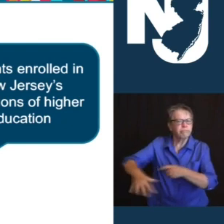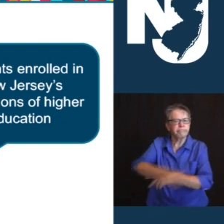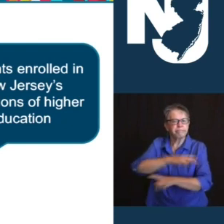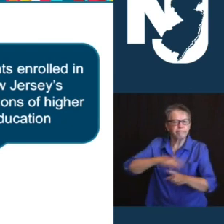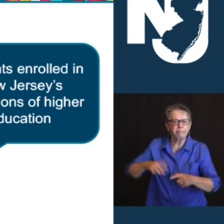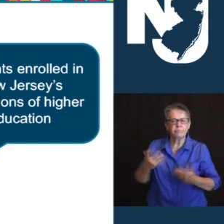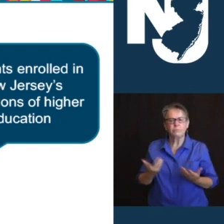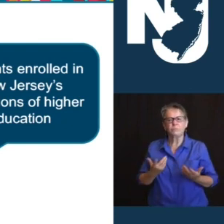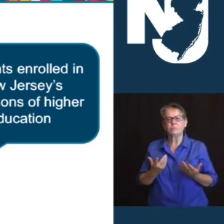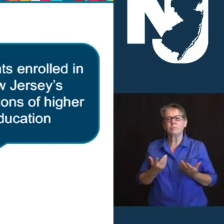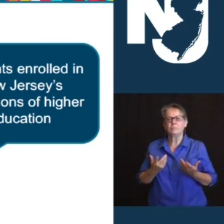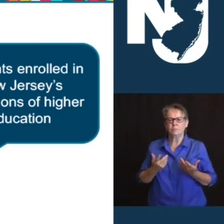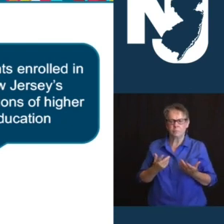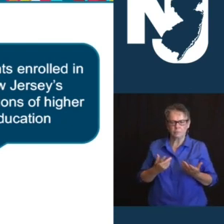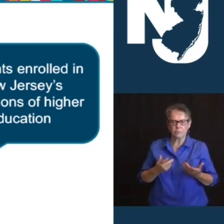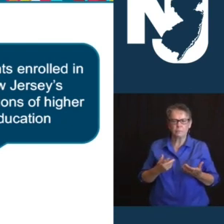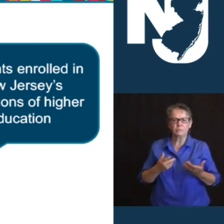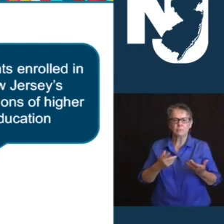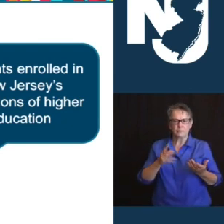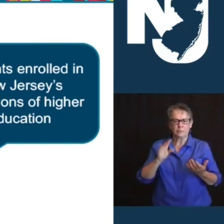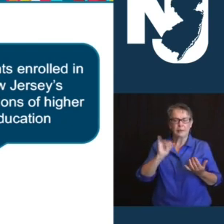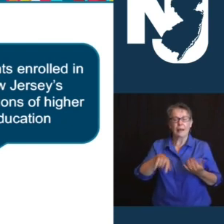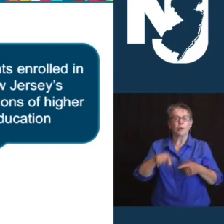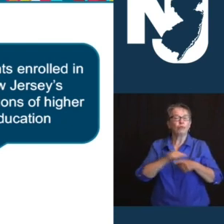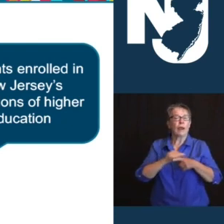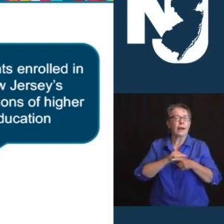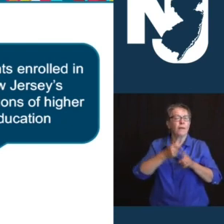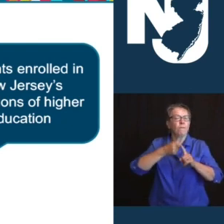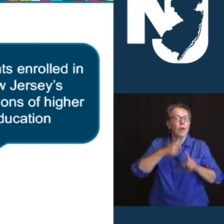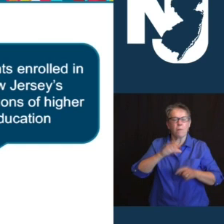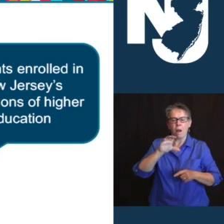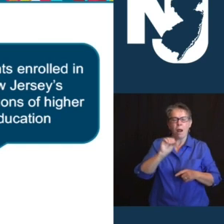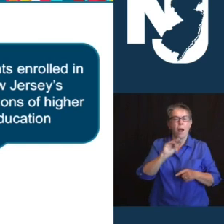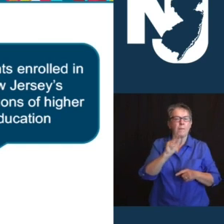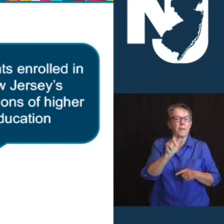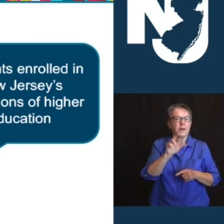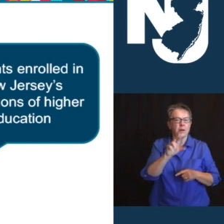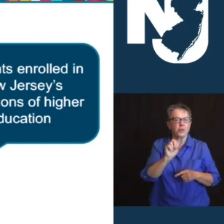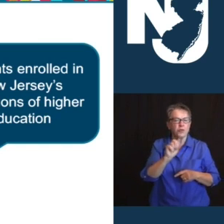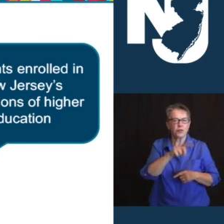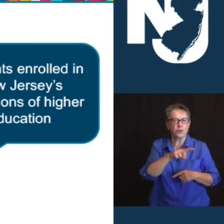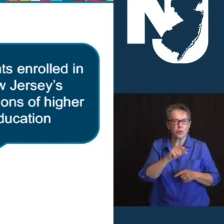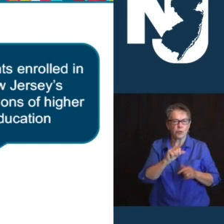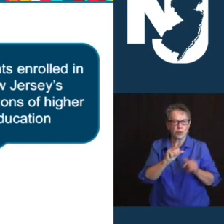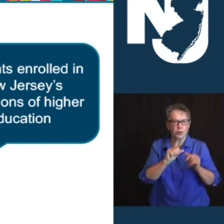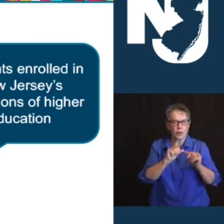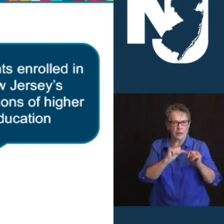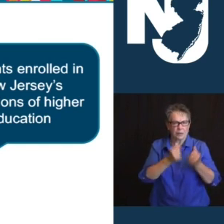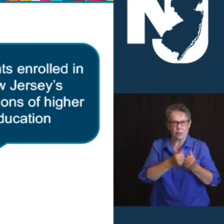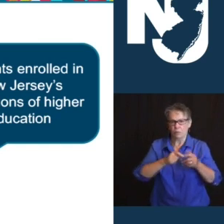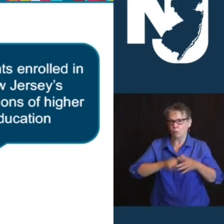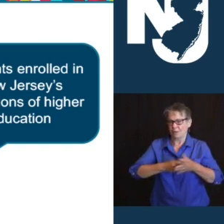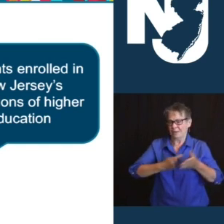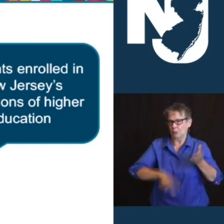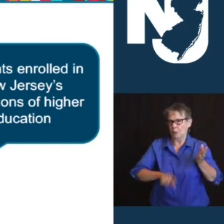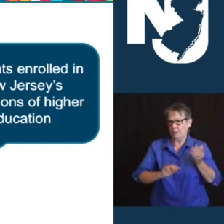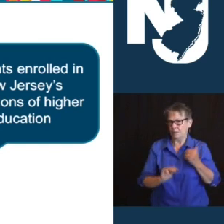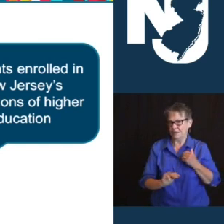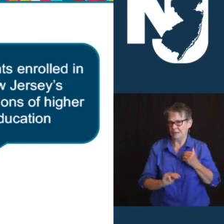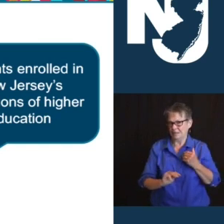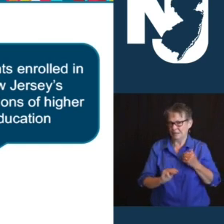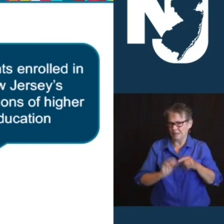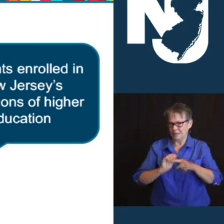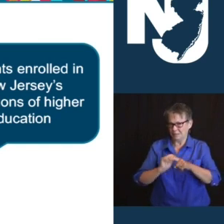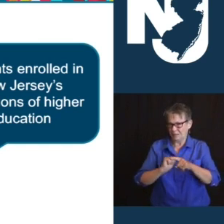with CommCare being rolled out on Monday for all COVID-related case investigation and contact tracing activities.